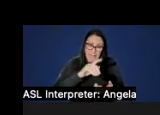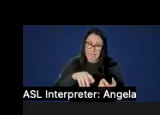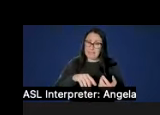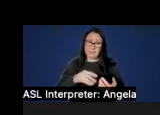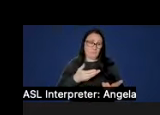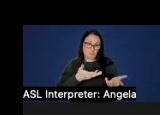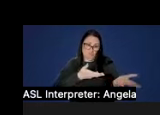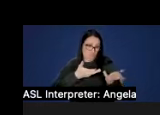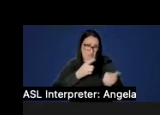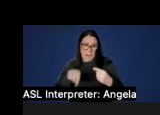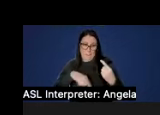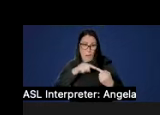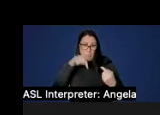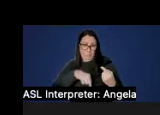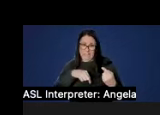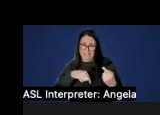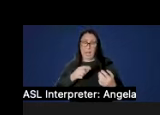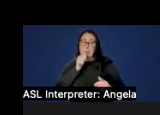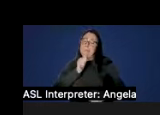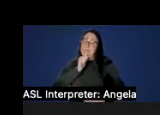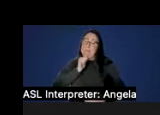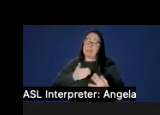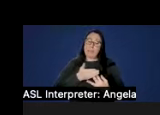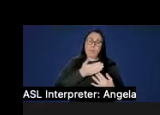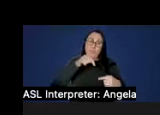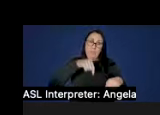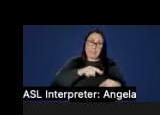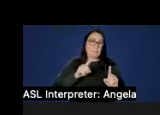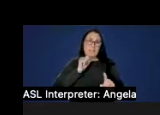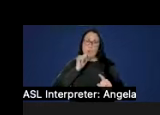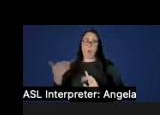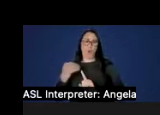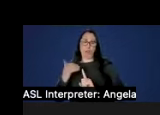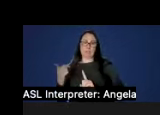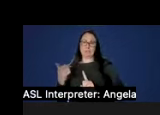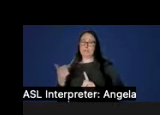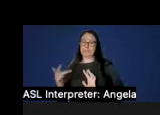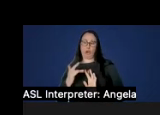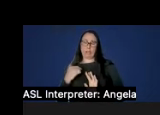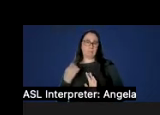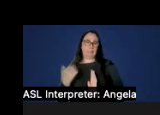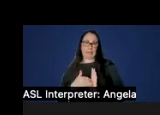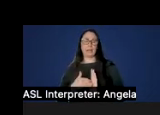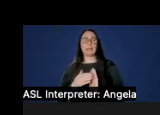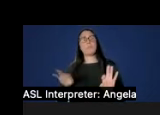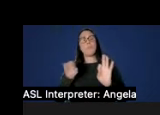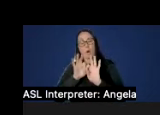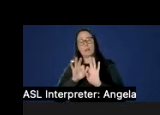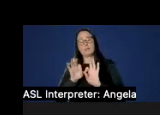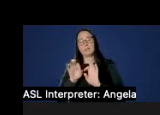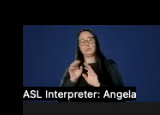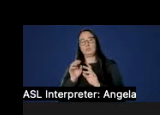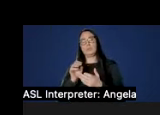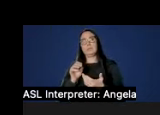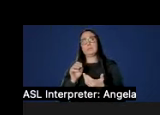conversations. I think it also is important to talk not only about like the pharmaceutical prophylaxis,